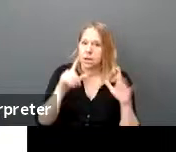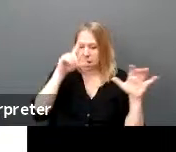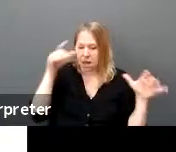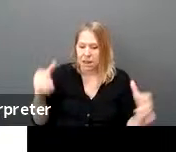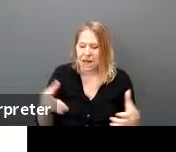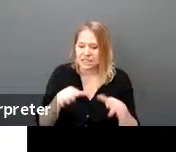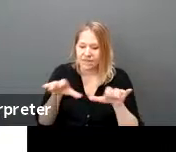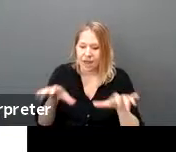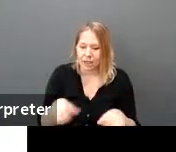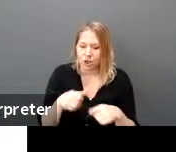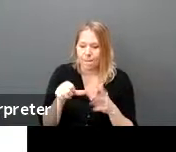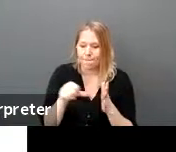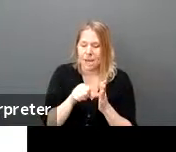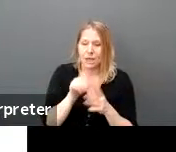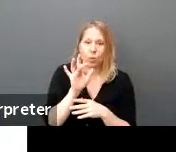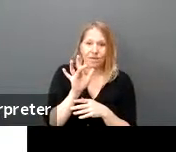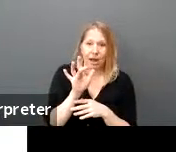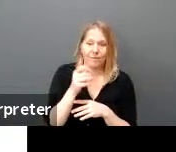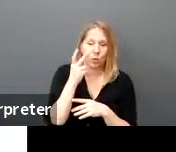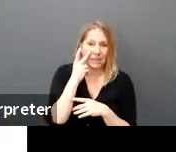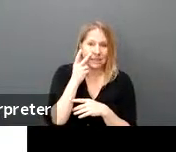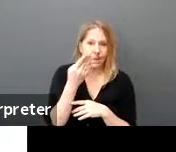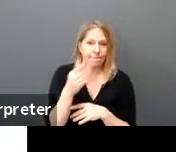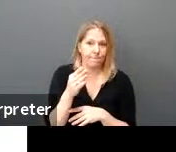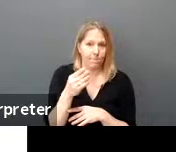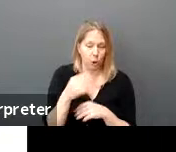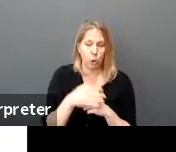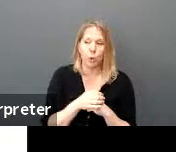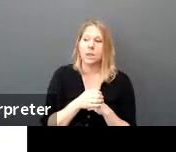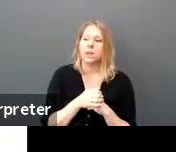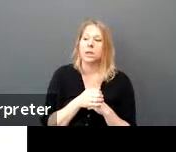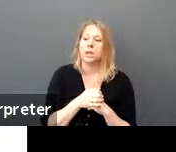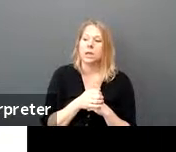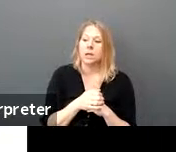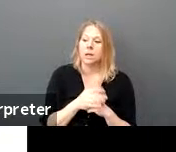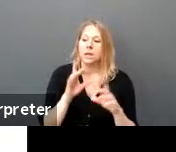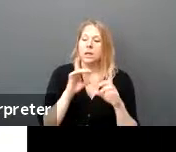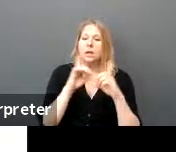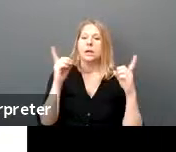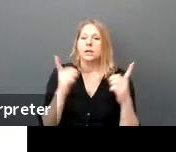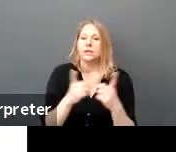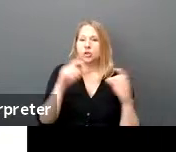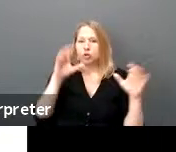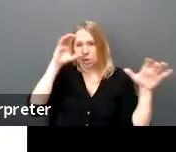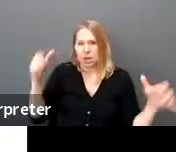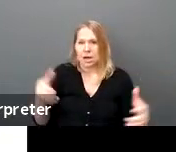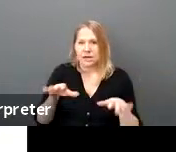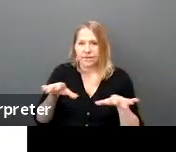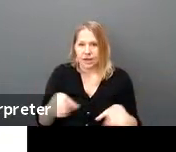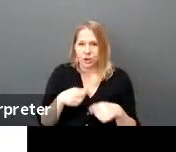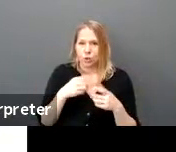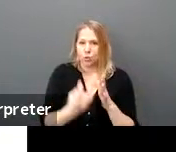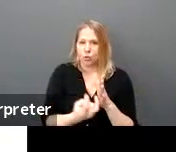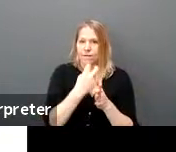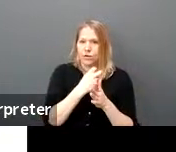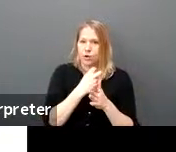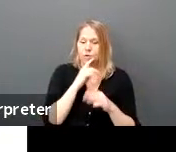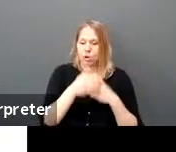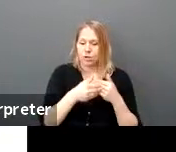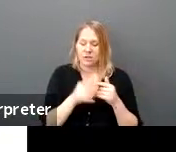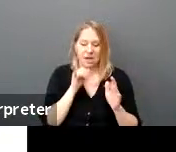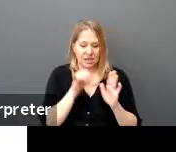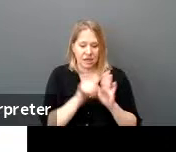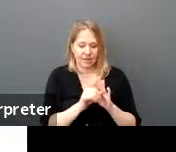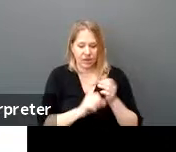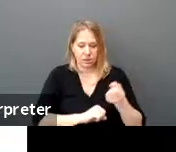collective action there on page 25, you can see in the blue, which is a district collective action review process for identifying